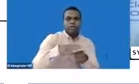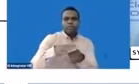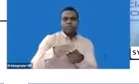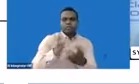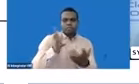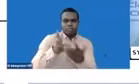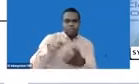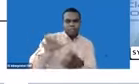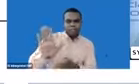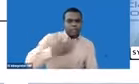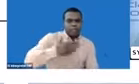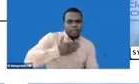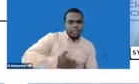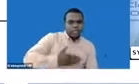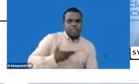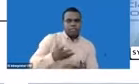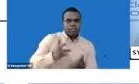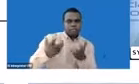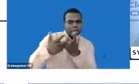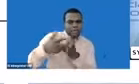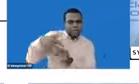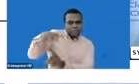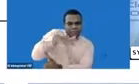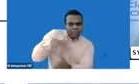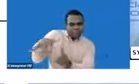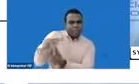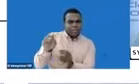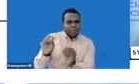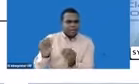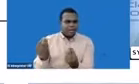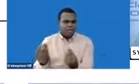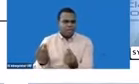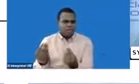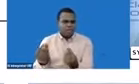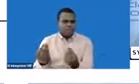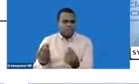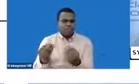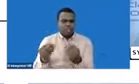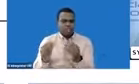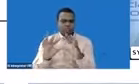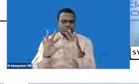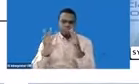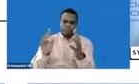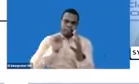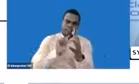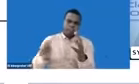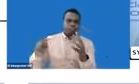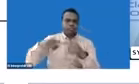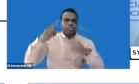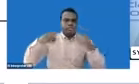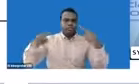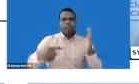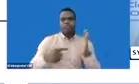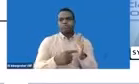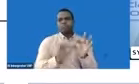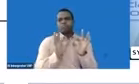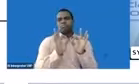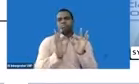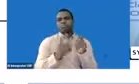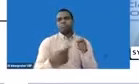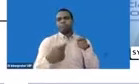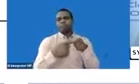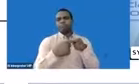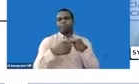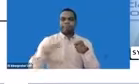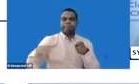The curriculum consists out of, or is divided into 3 modules. Each of the module covers a